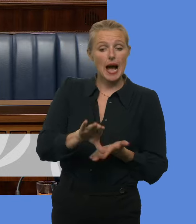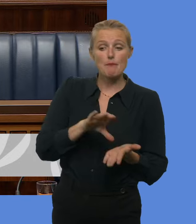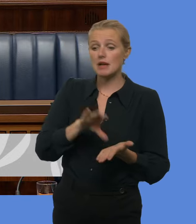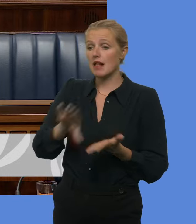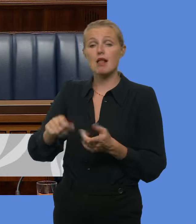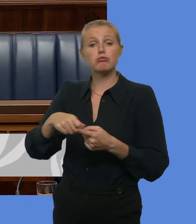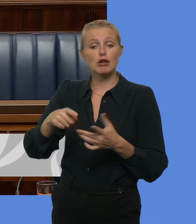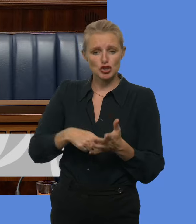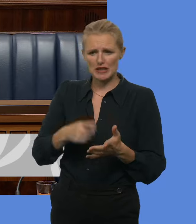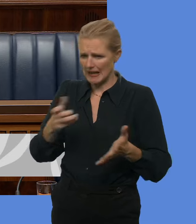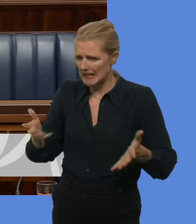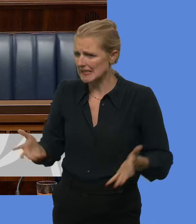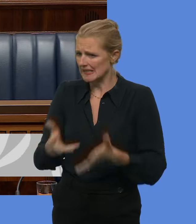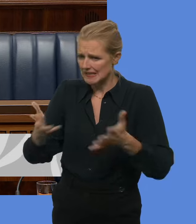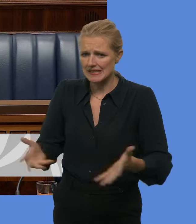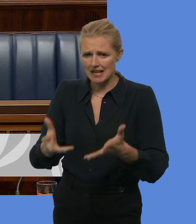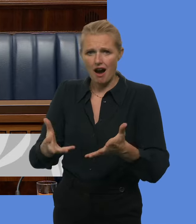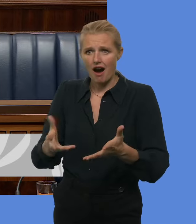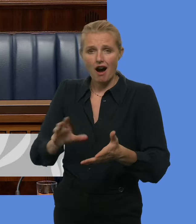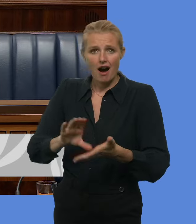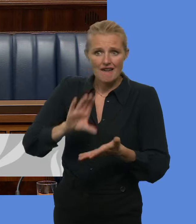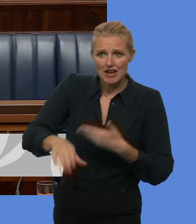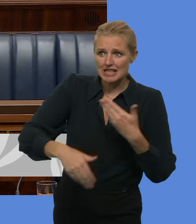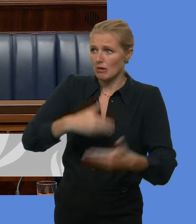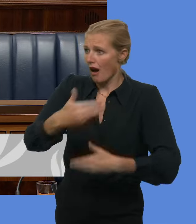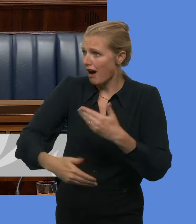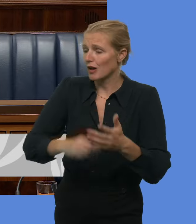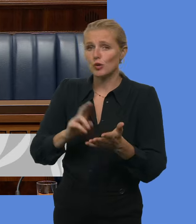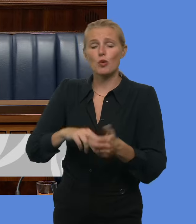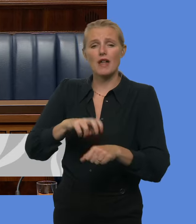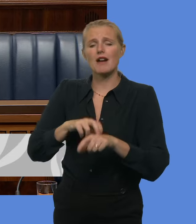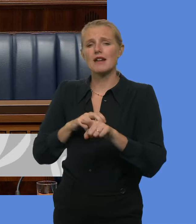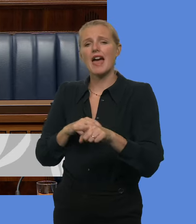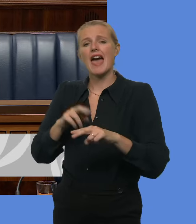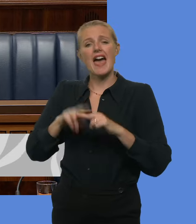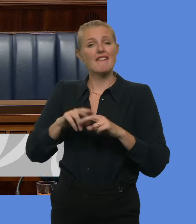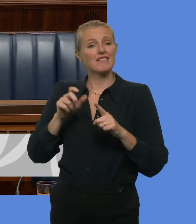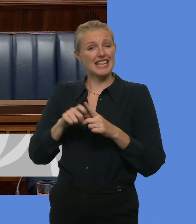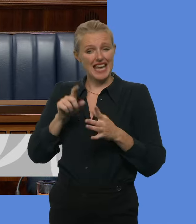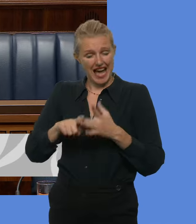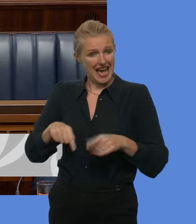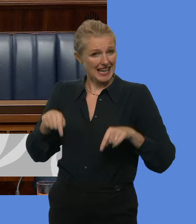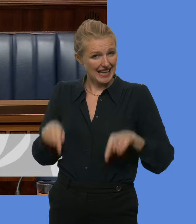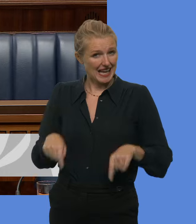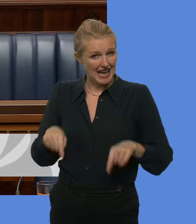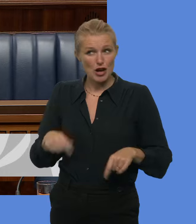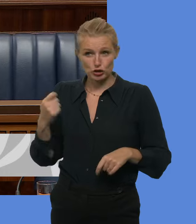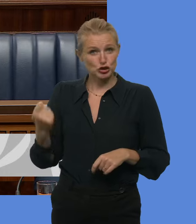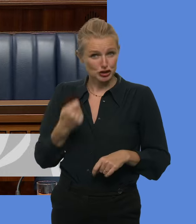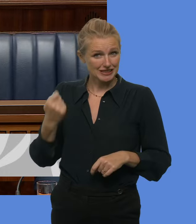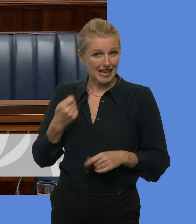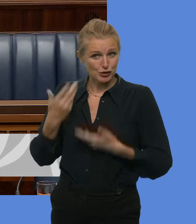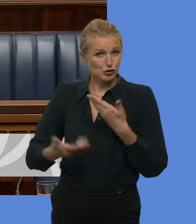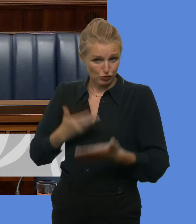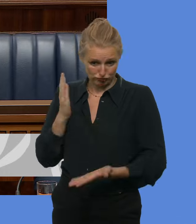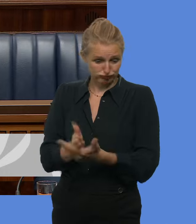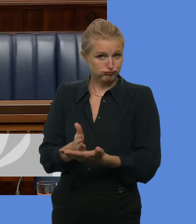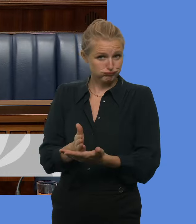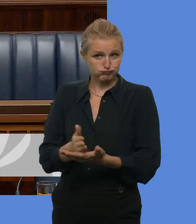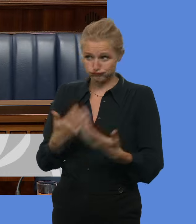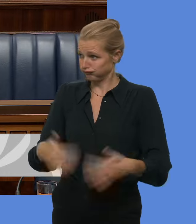drive investment to Northern Ireland. FDI in Northern Ireland has been a success story.